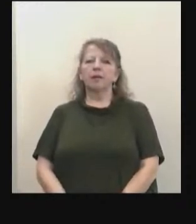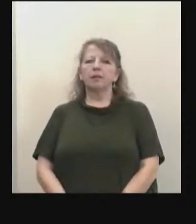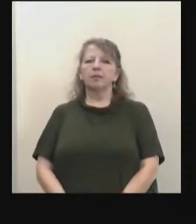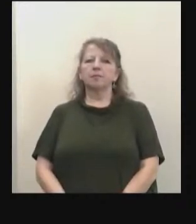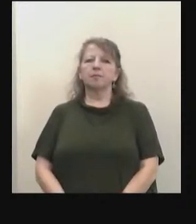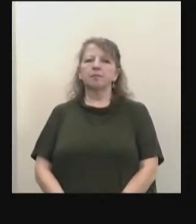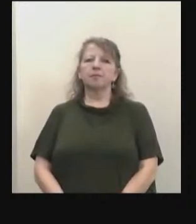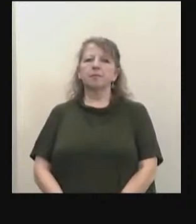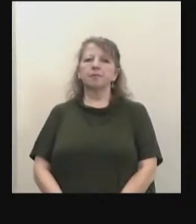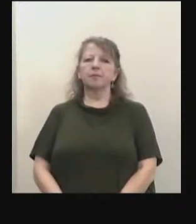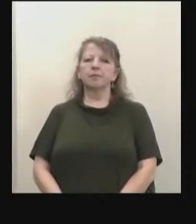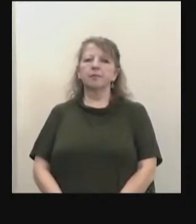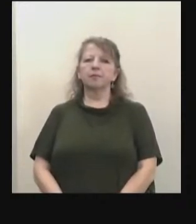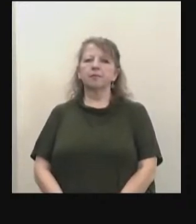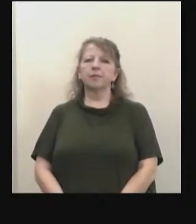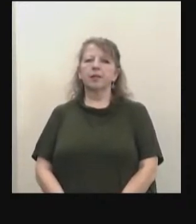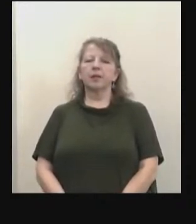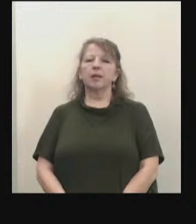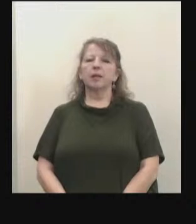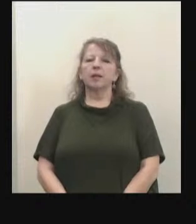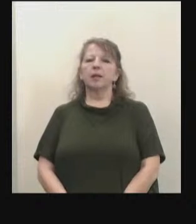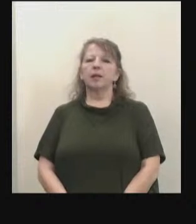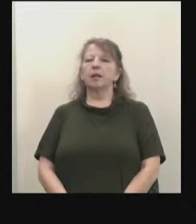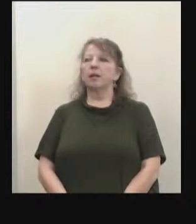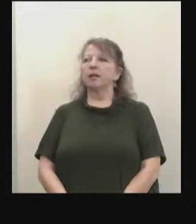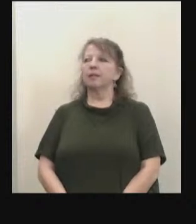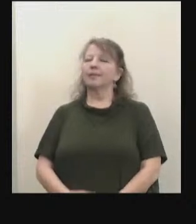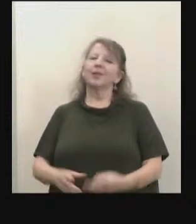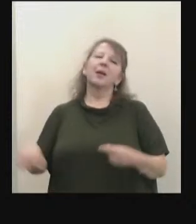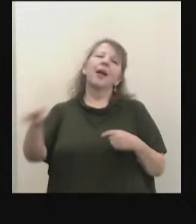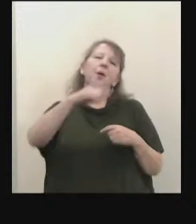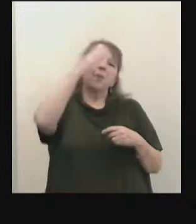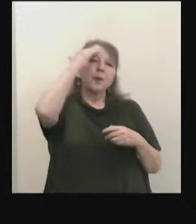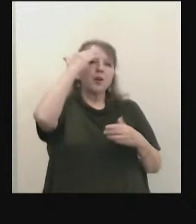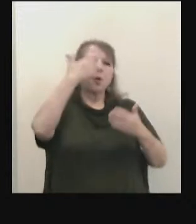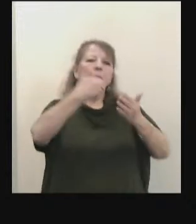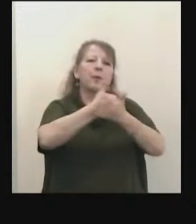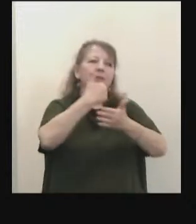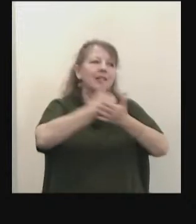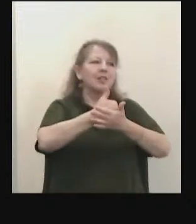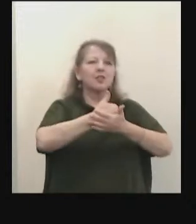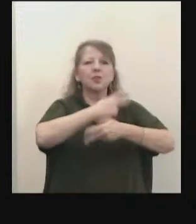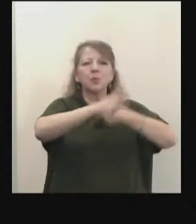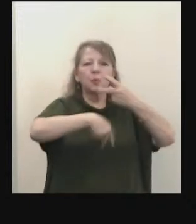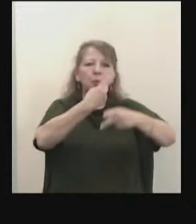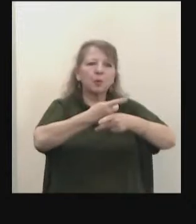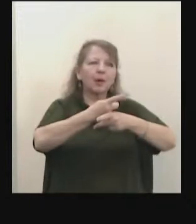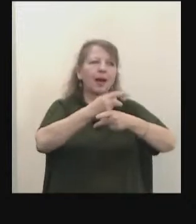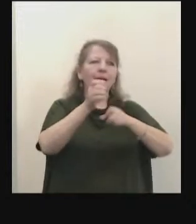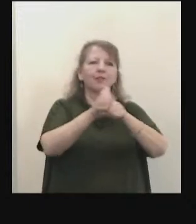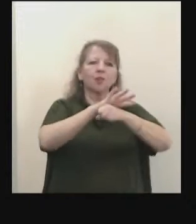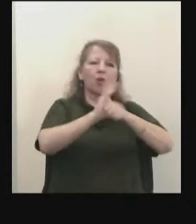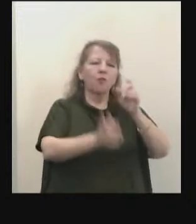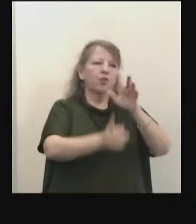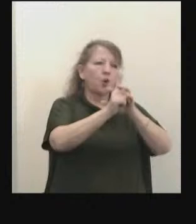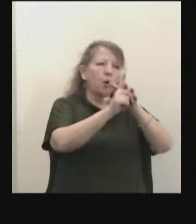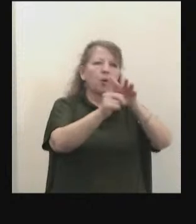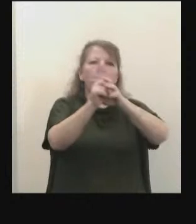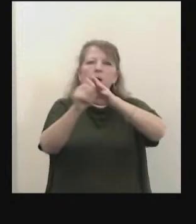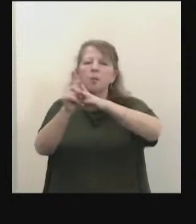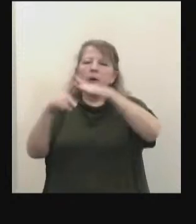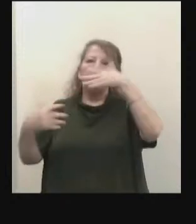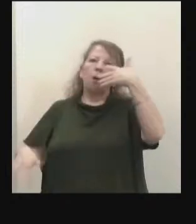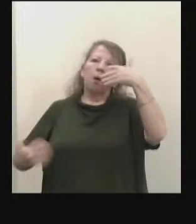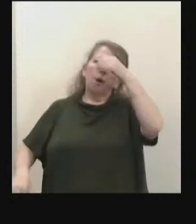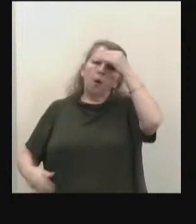Thank you. So we know, especially with these new variants potentially entering our community, it is essential that